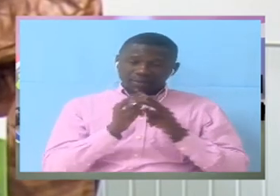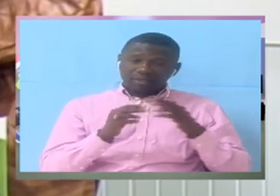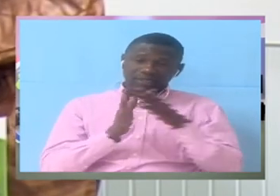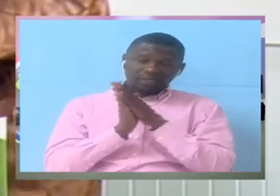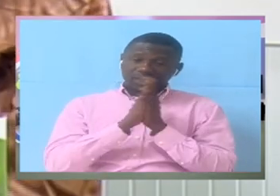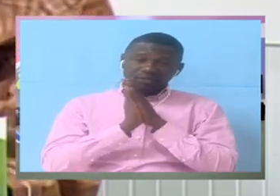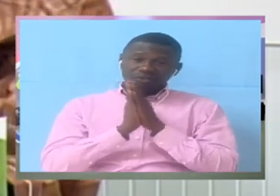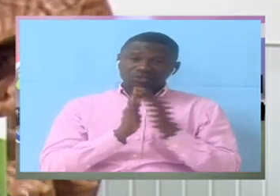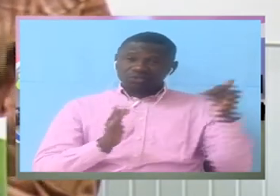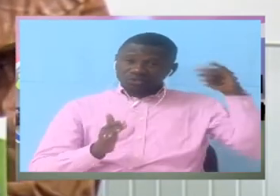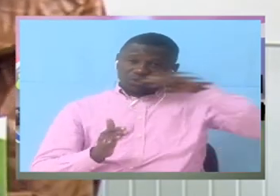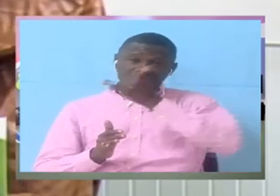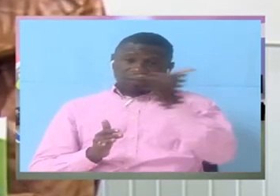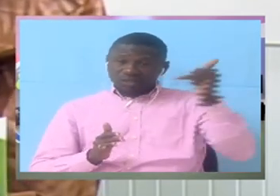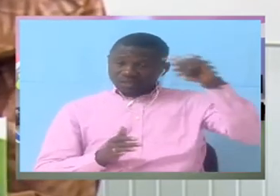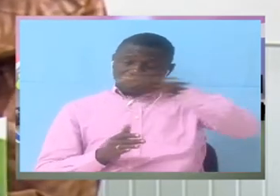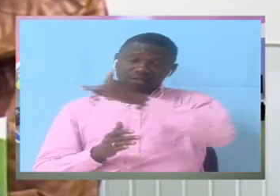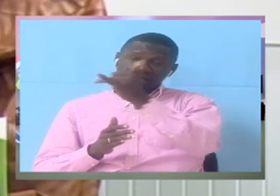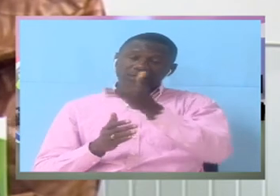jet